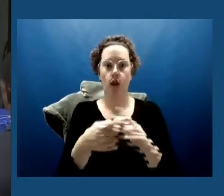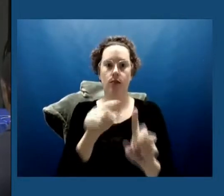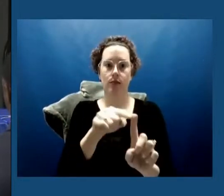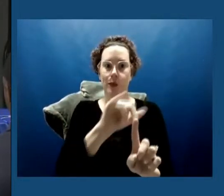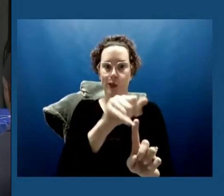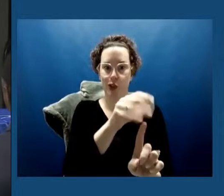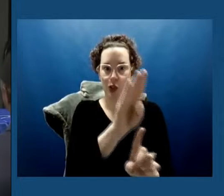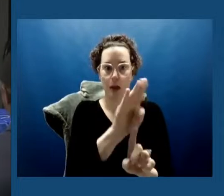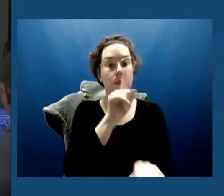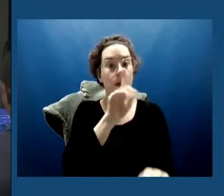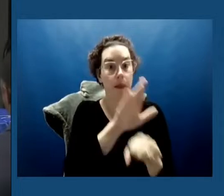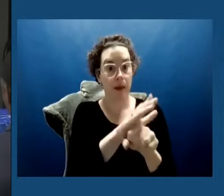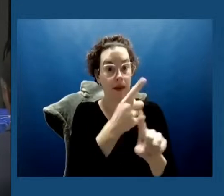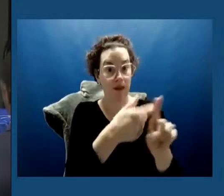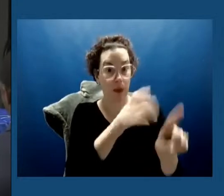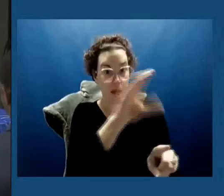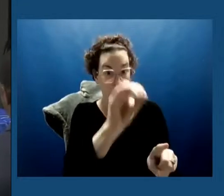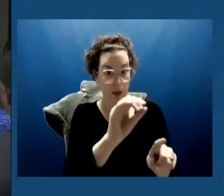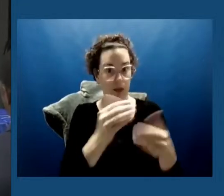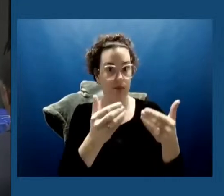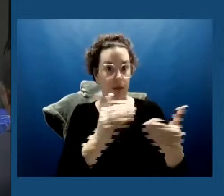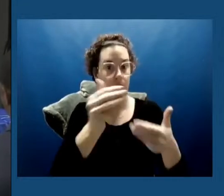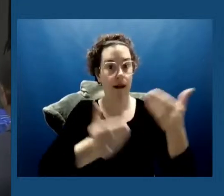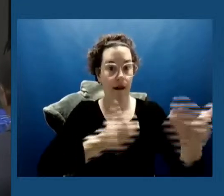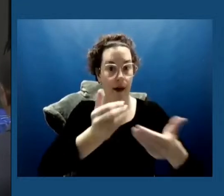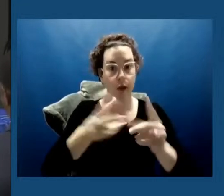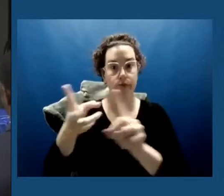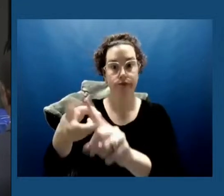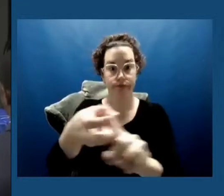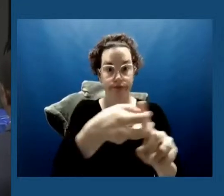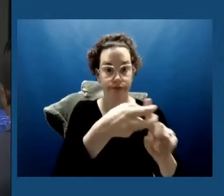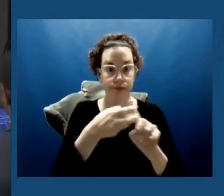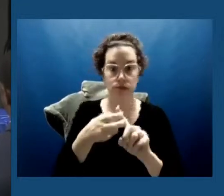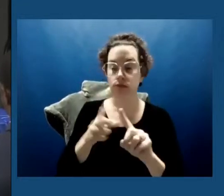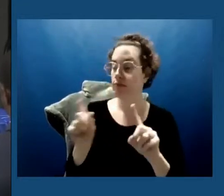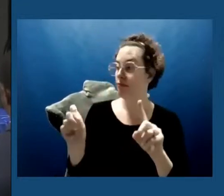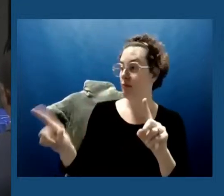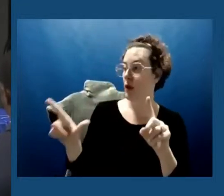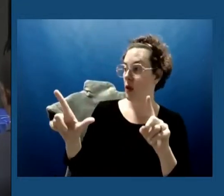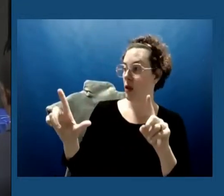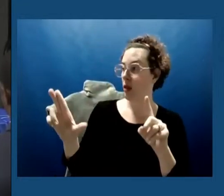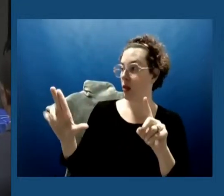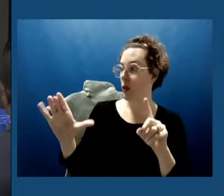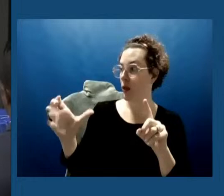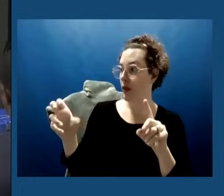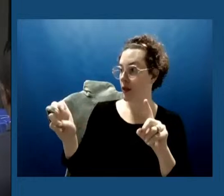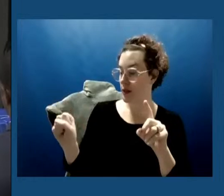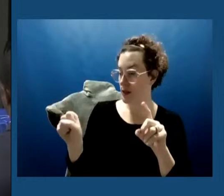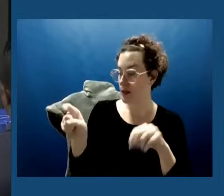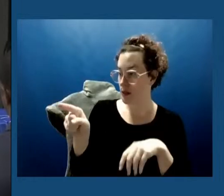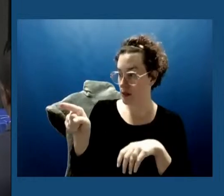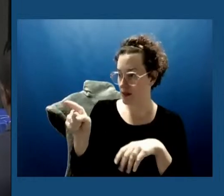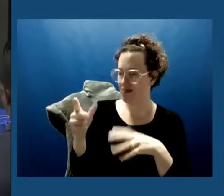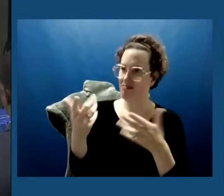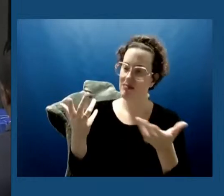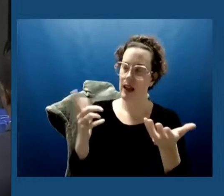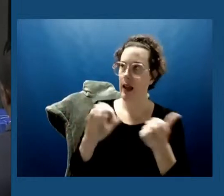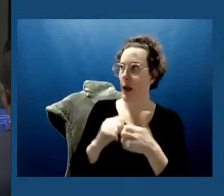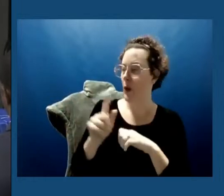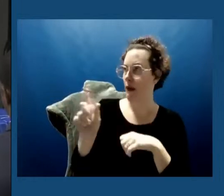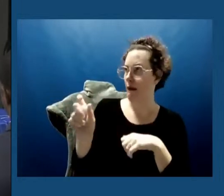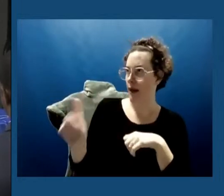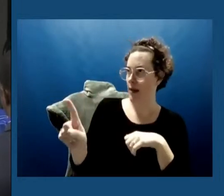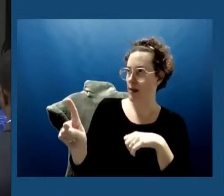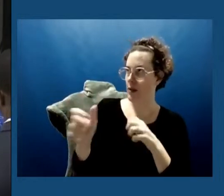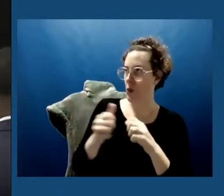commitment from the company to do the hiring. I mean, I don't know, Lucas, how would you be, how do I ask this with not putting